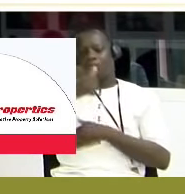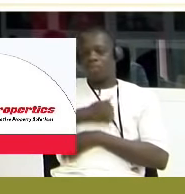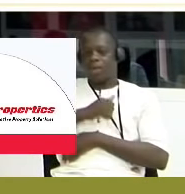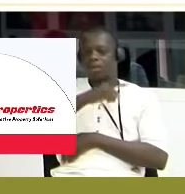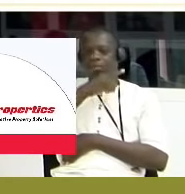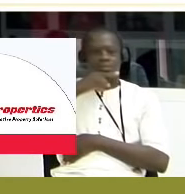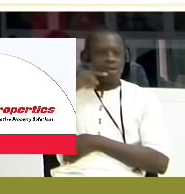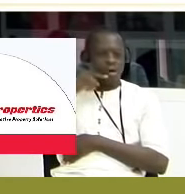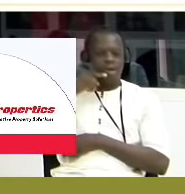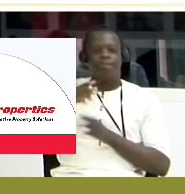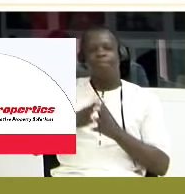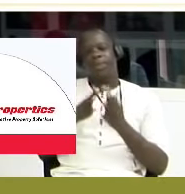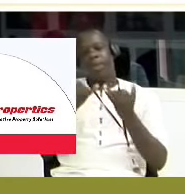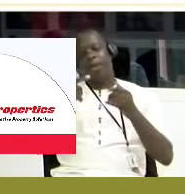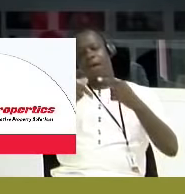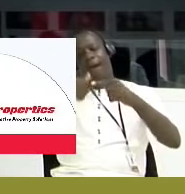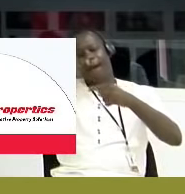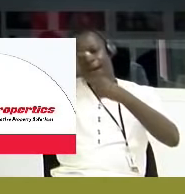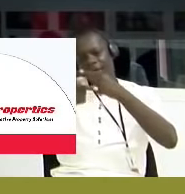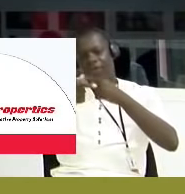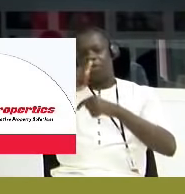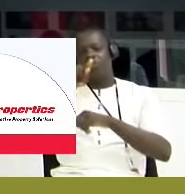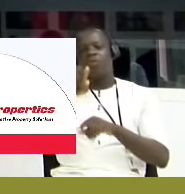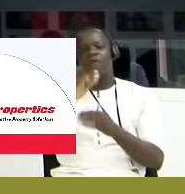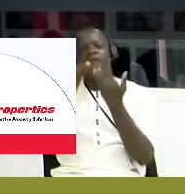After you were released,